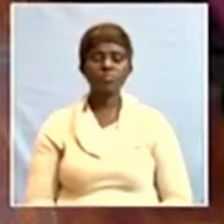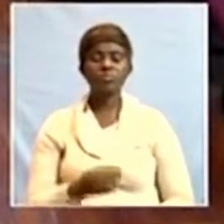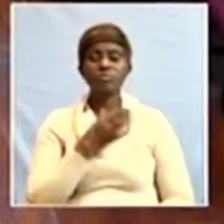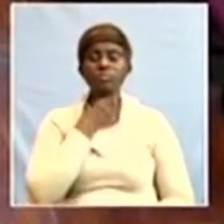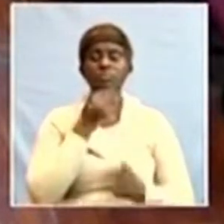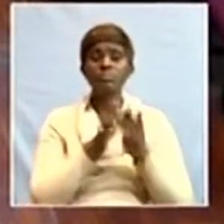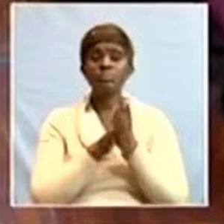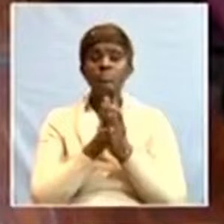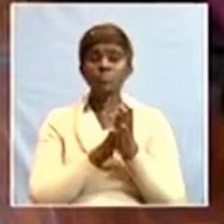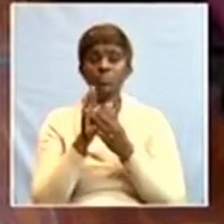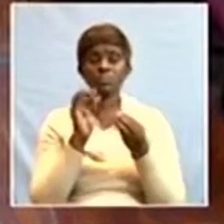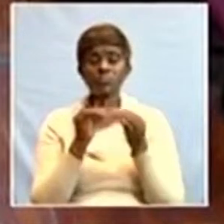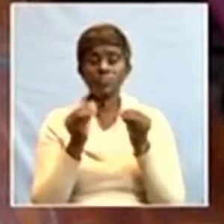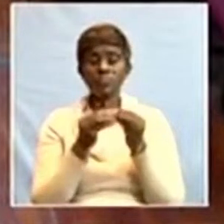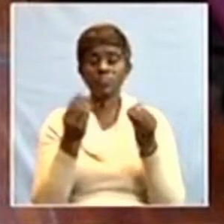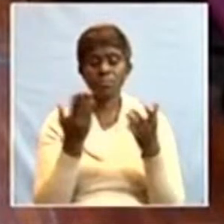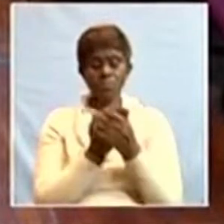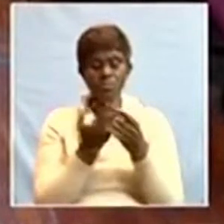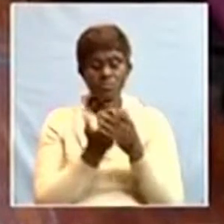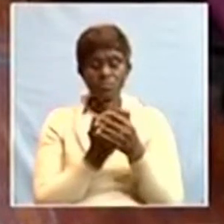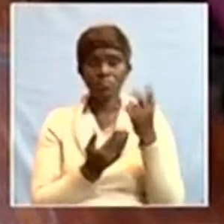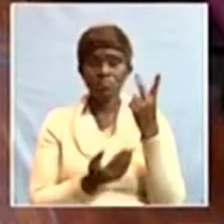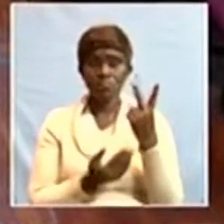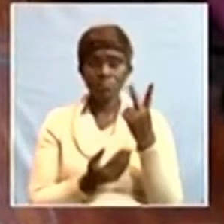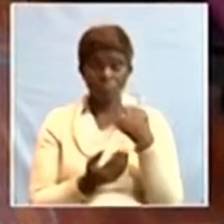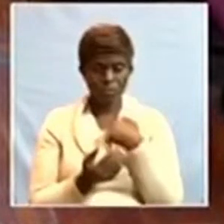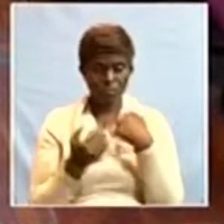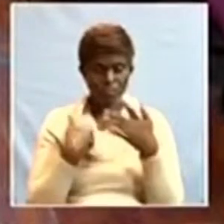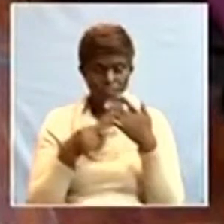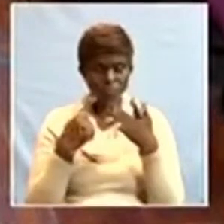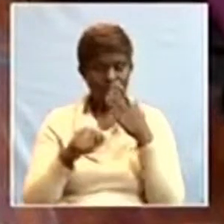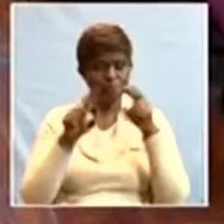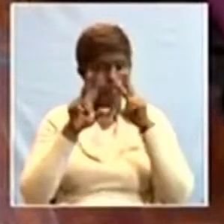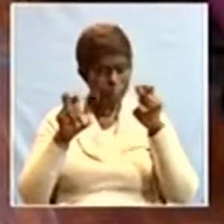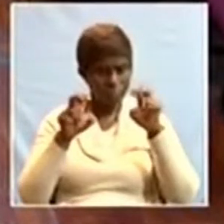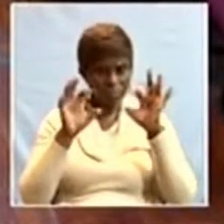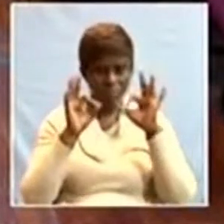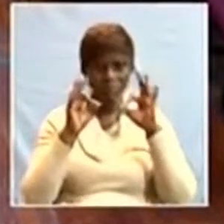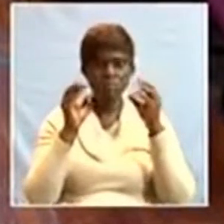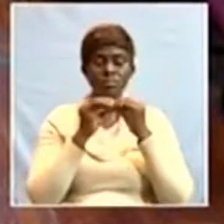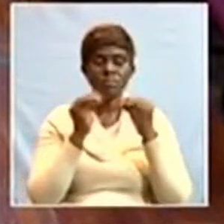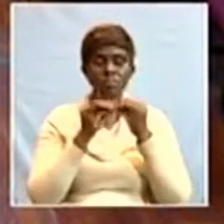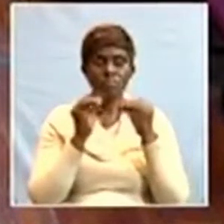submission, Appendix 2. It has to be well verified by